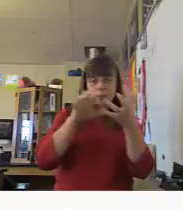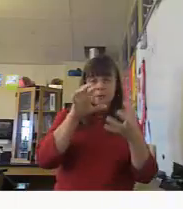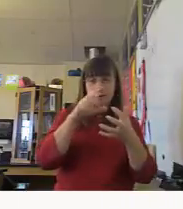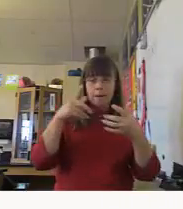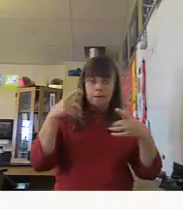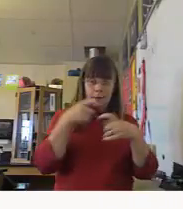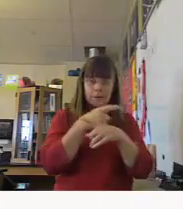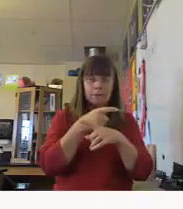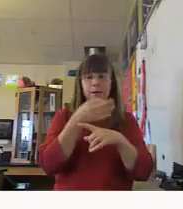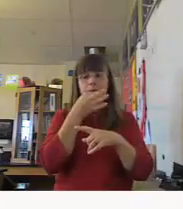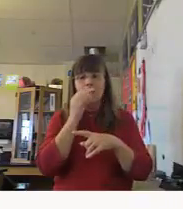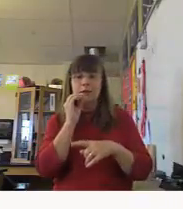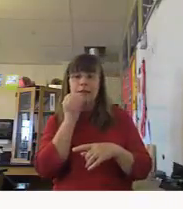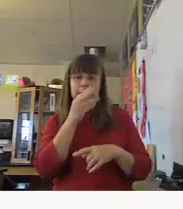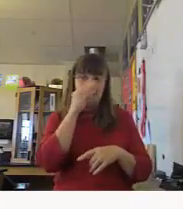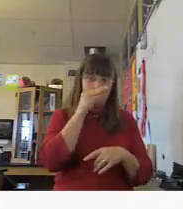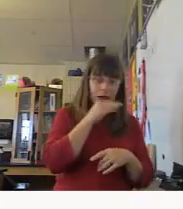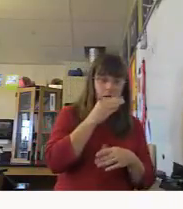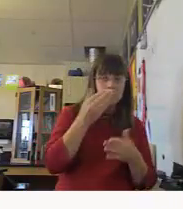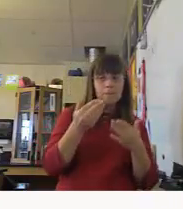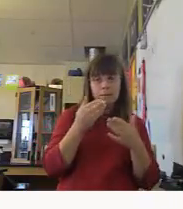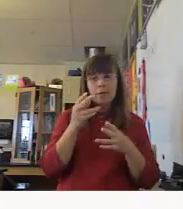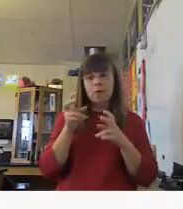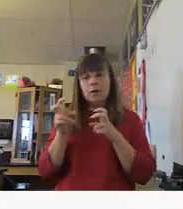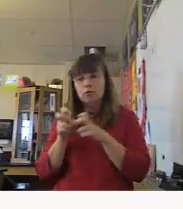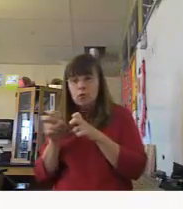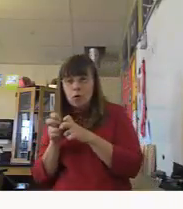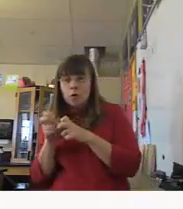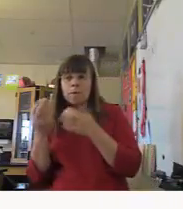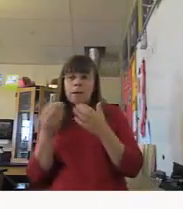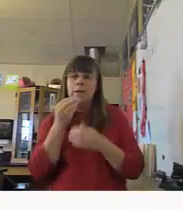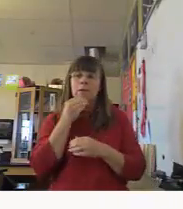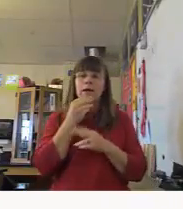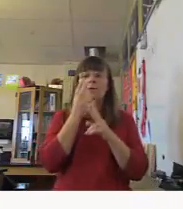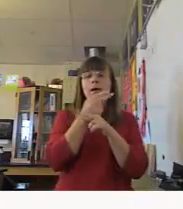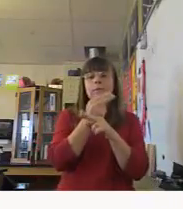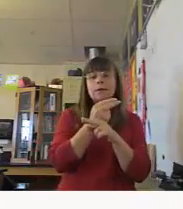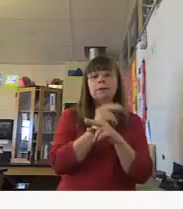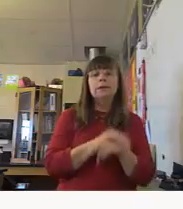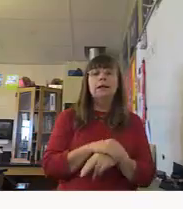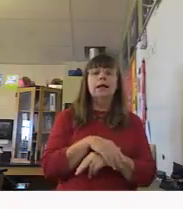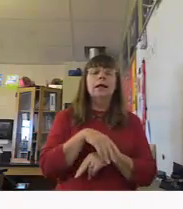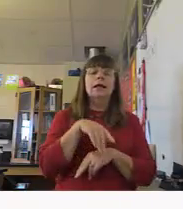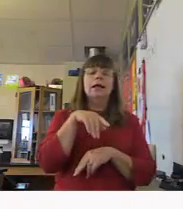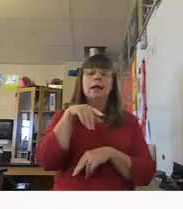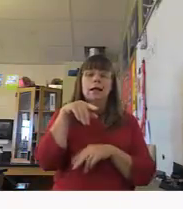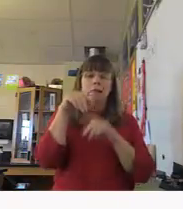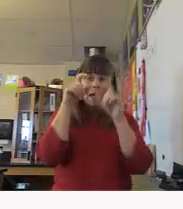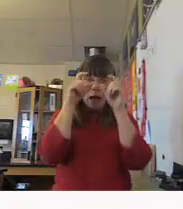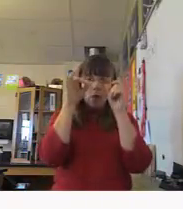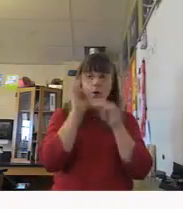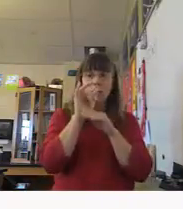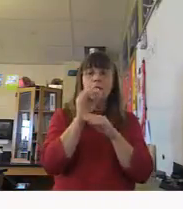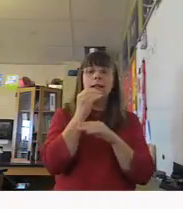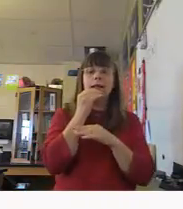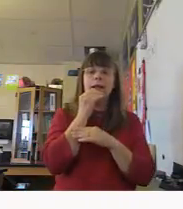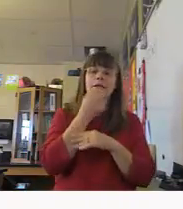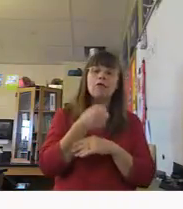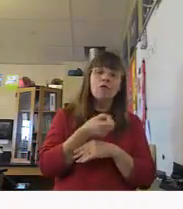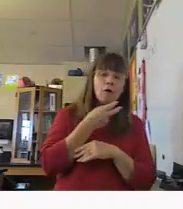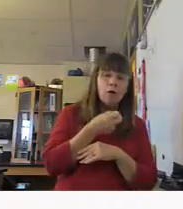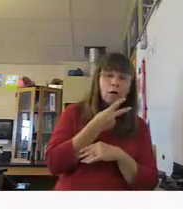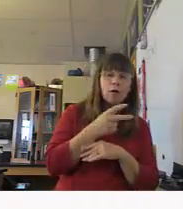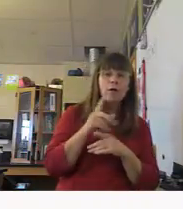is eating the mouse, and it's also eating the squirrel, and it's also eating the rabbit, and the owl eats the frog, and the snake eats the